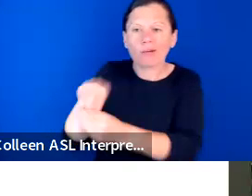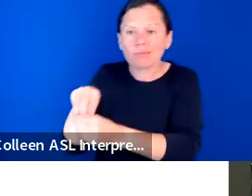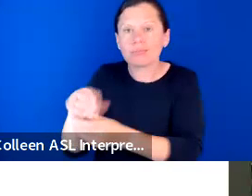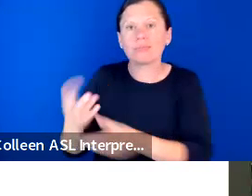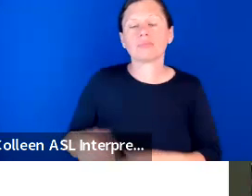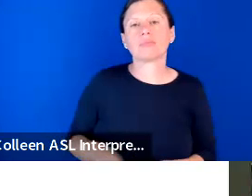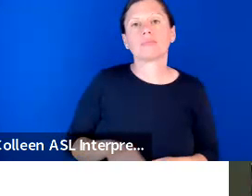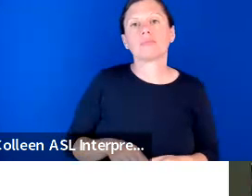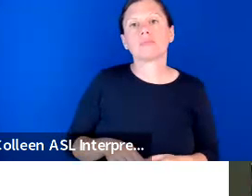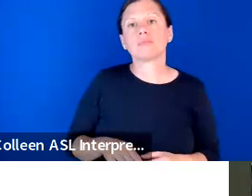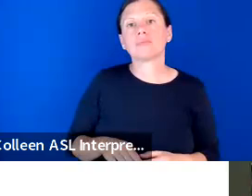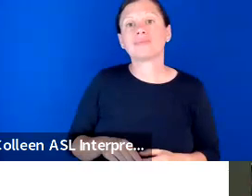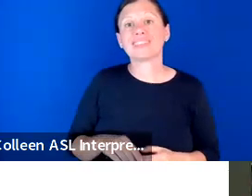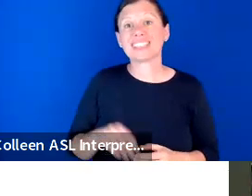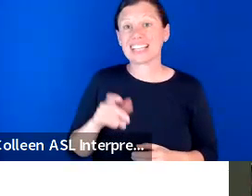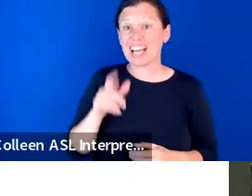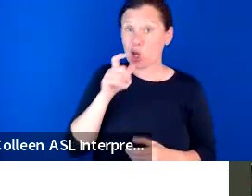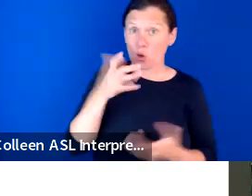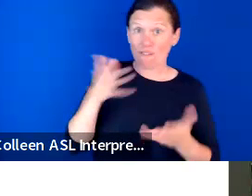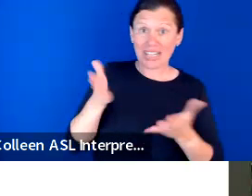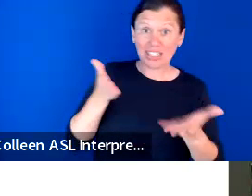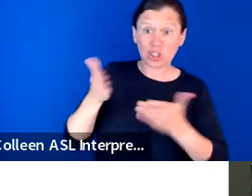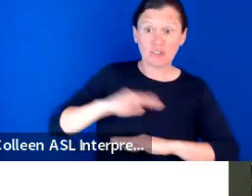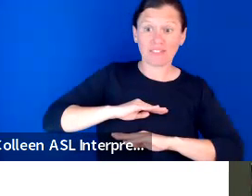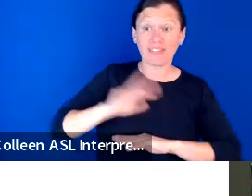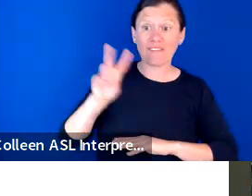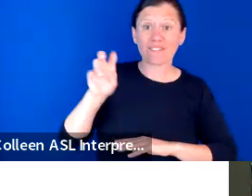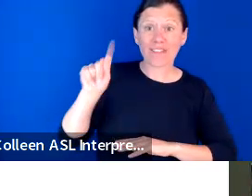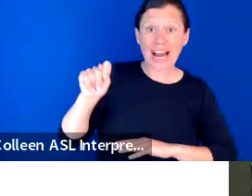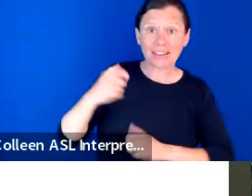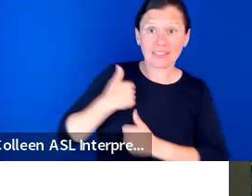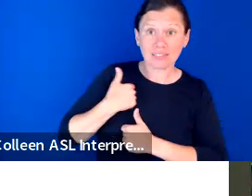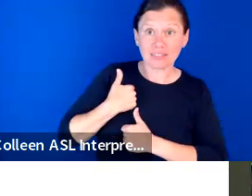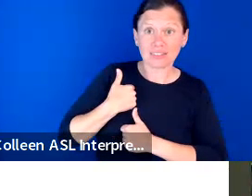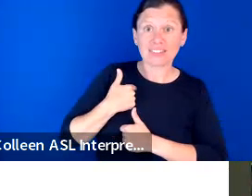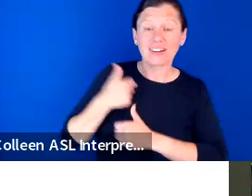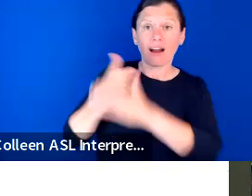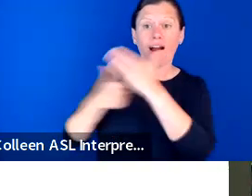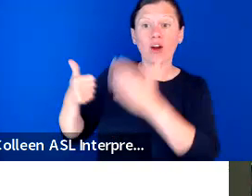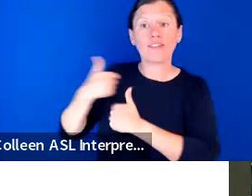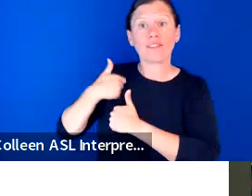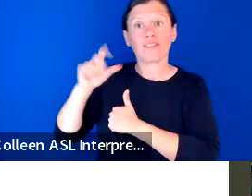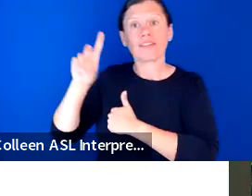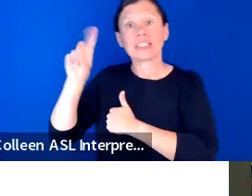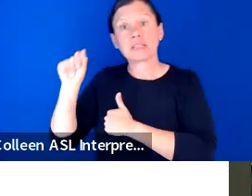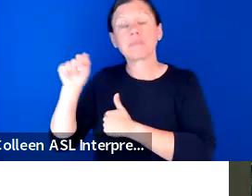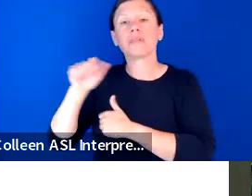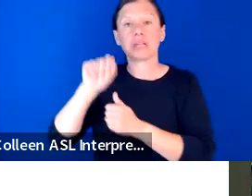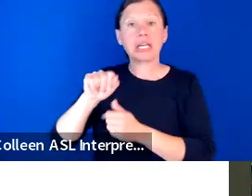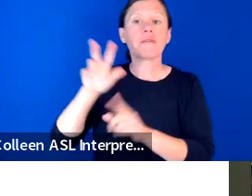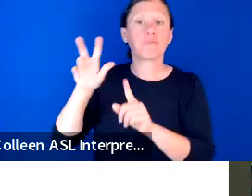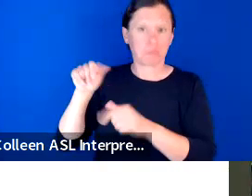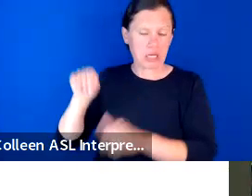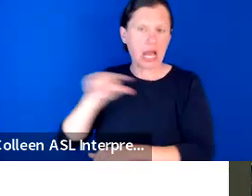veterans with a 70% service-connected disability. They can choose to apply for a permanent exemption, and they're available